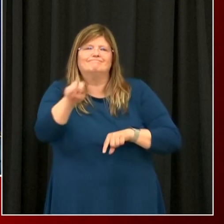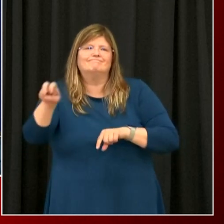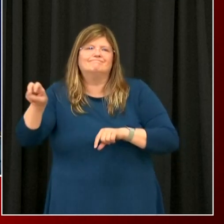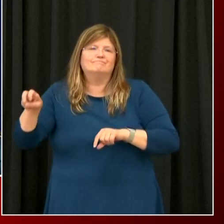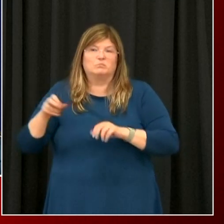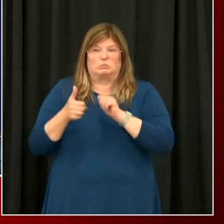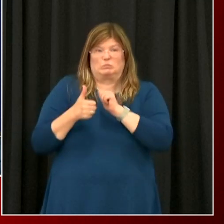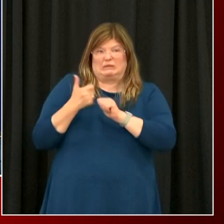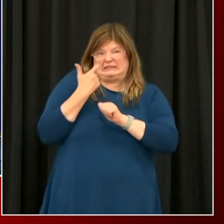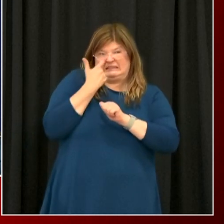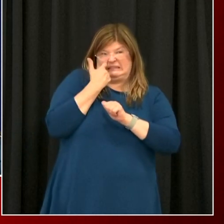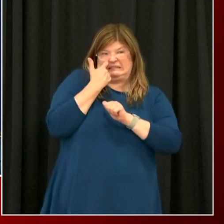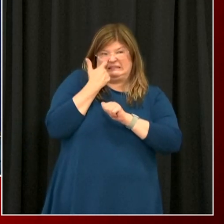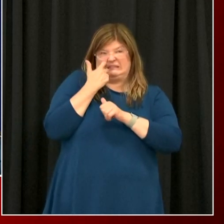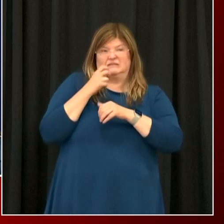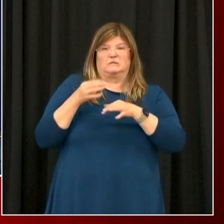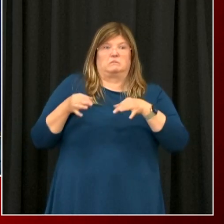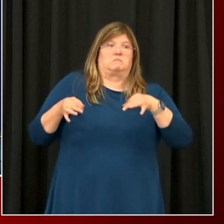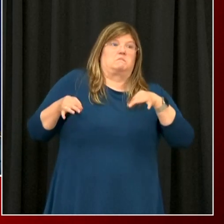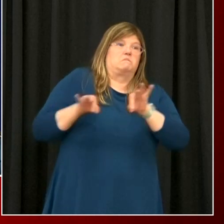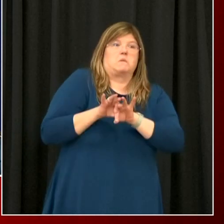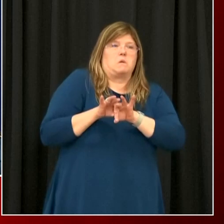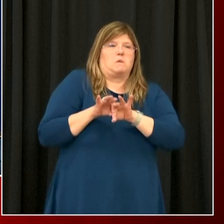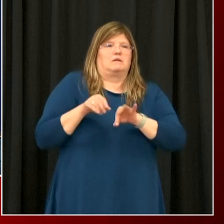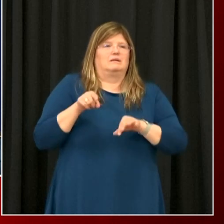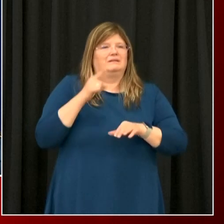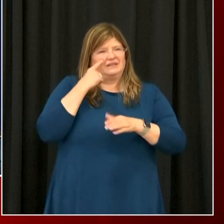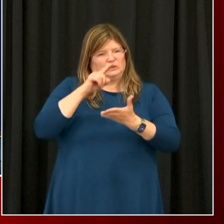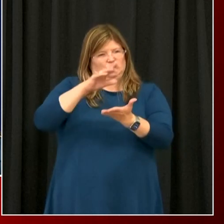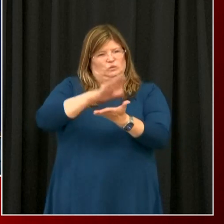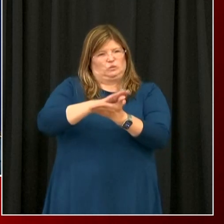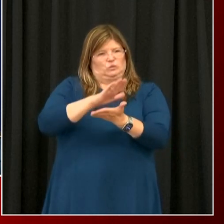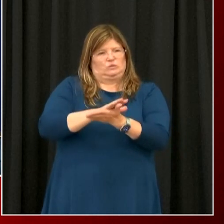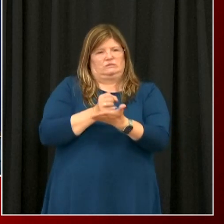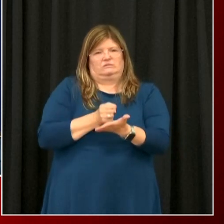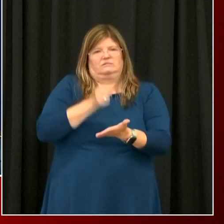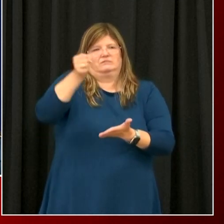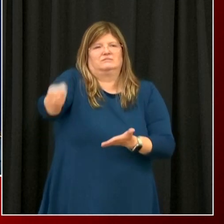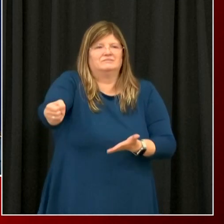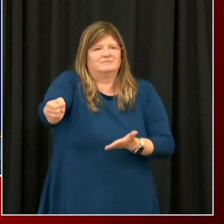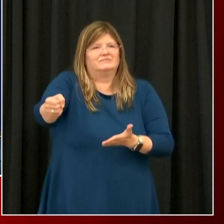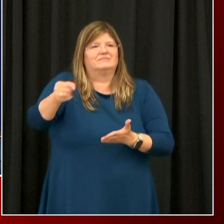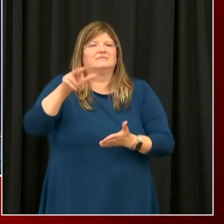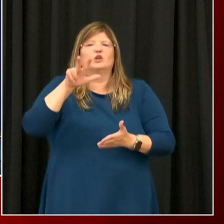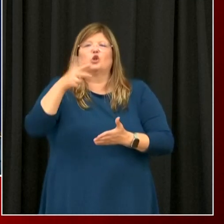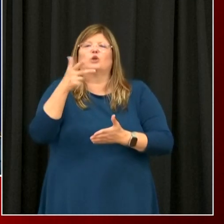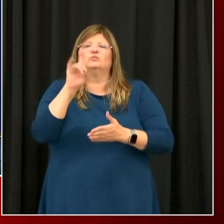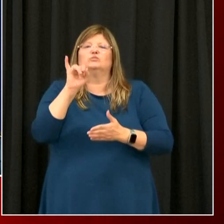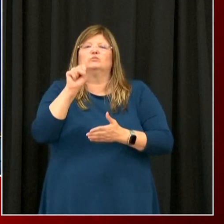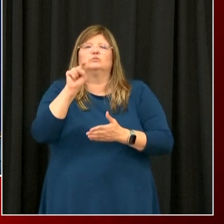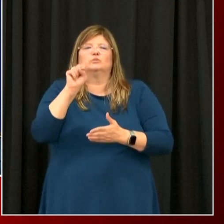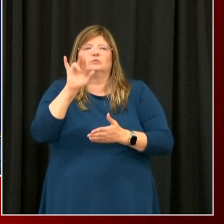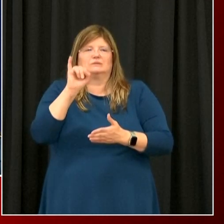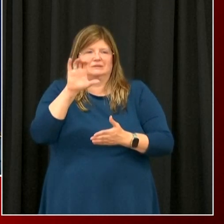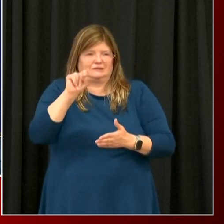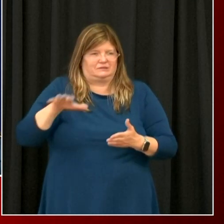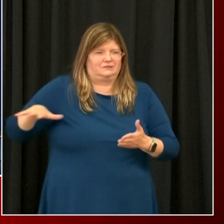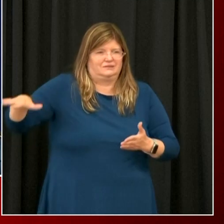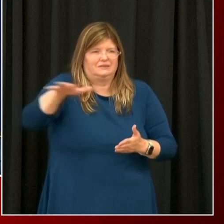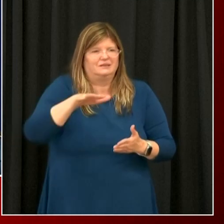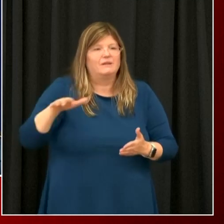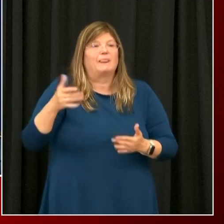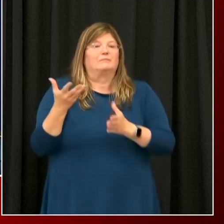role as one of our school resource officers in the 3rd District. He passed away yesterday when he was surrounded by